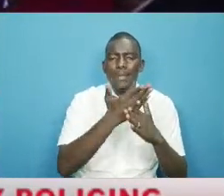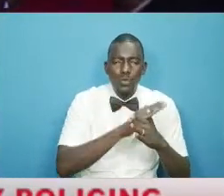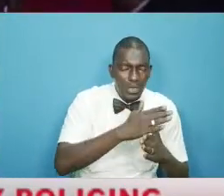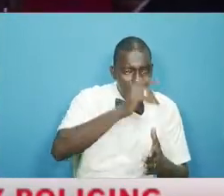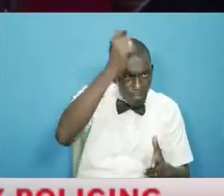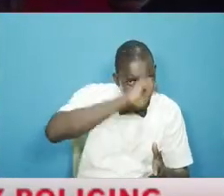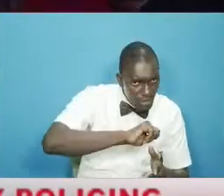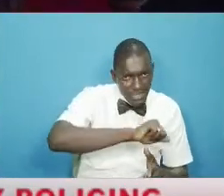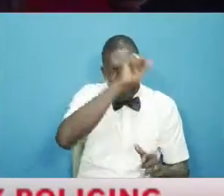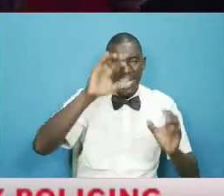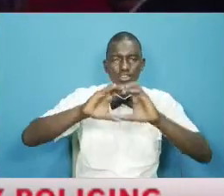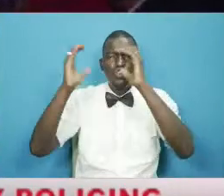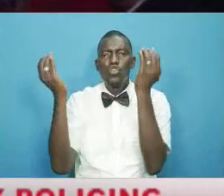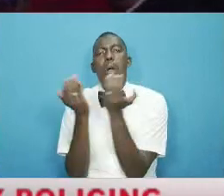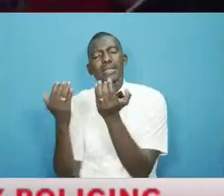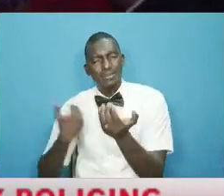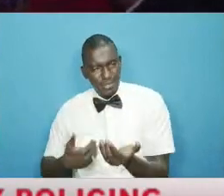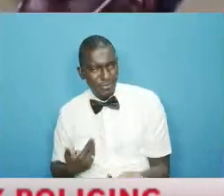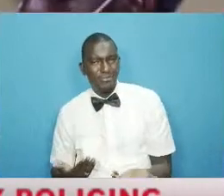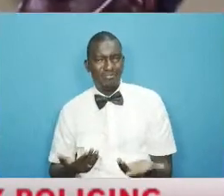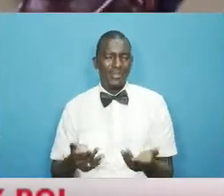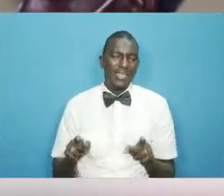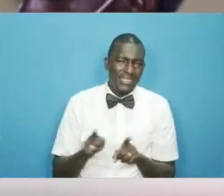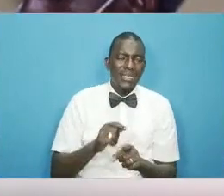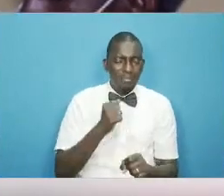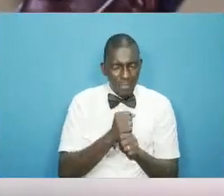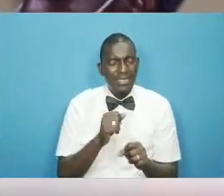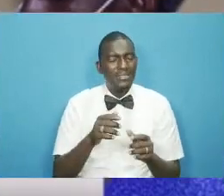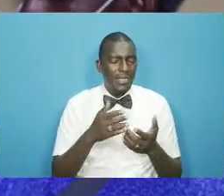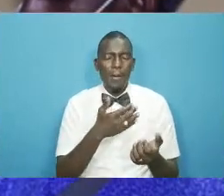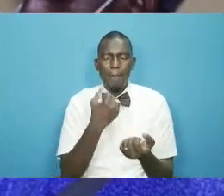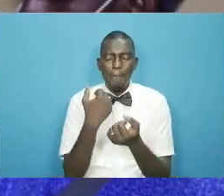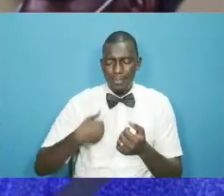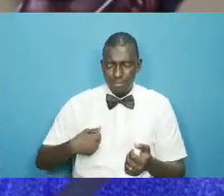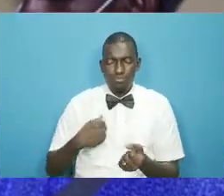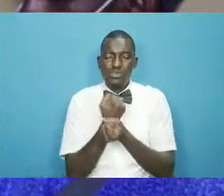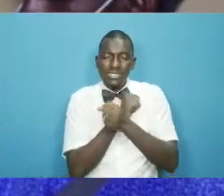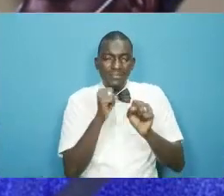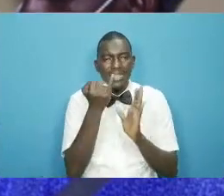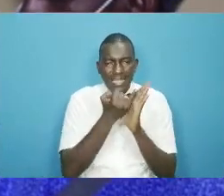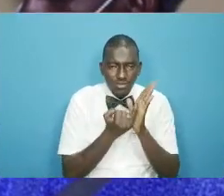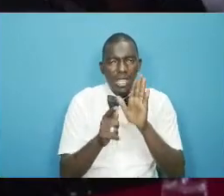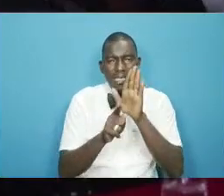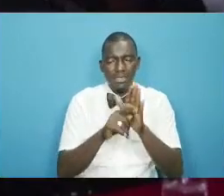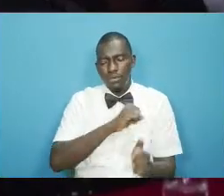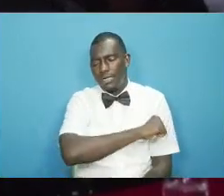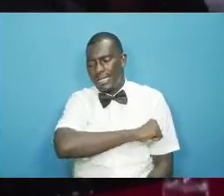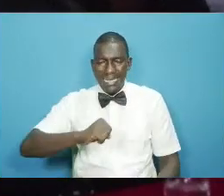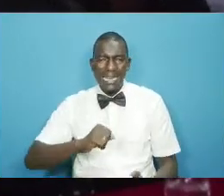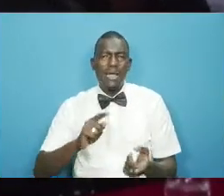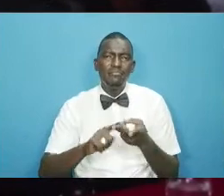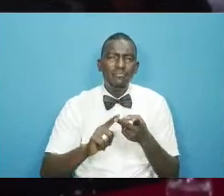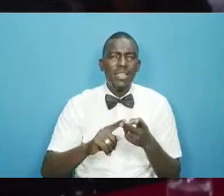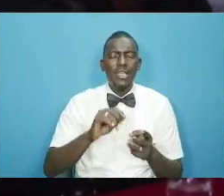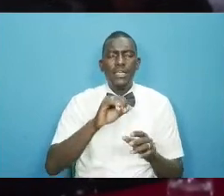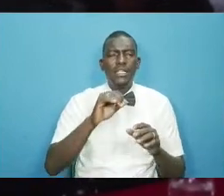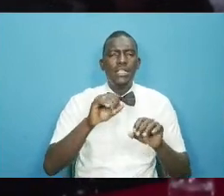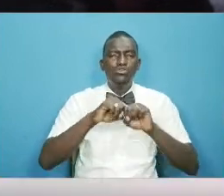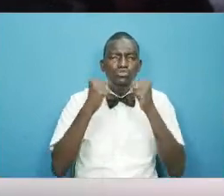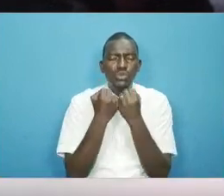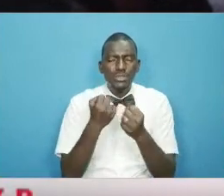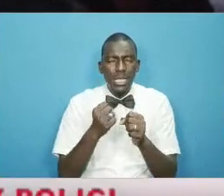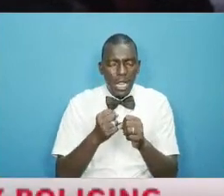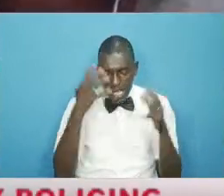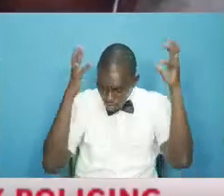that proactively addresses the immediate conditions that give rise to public safety issues such as crime, social disorder, and fear